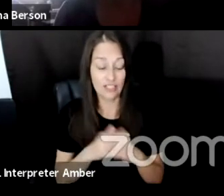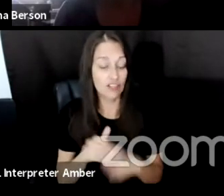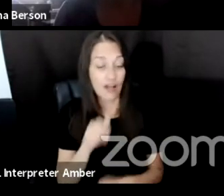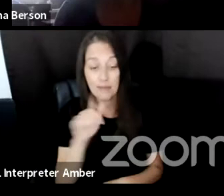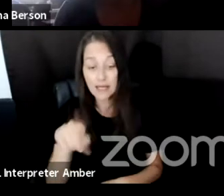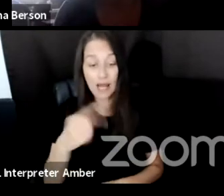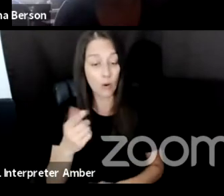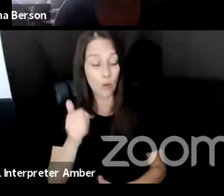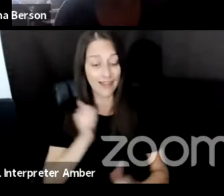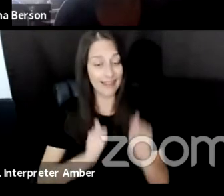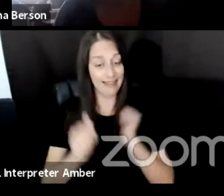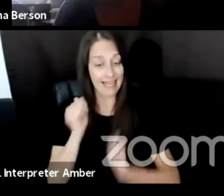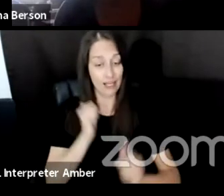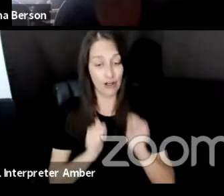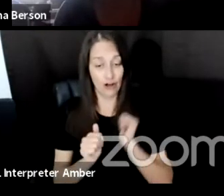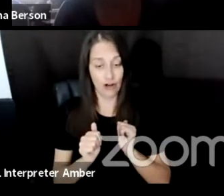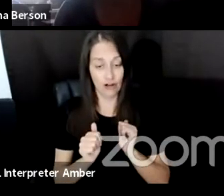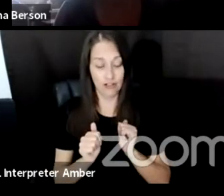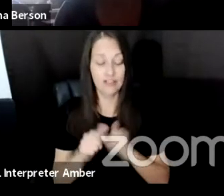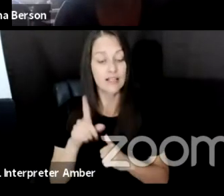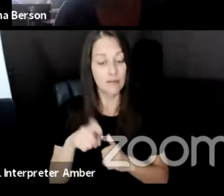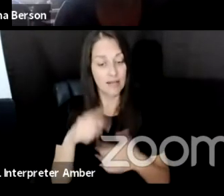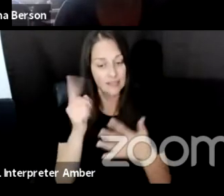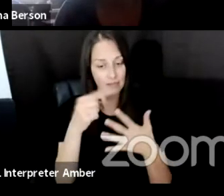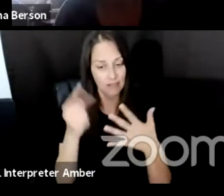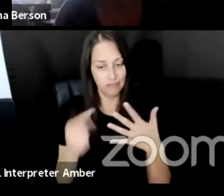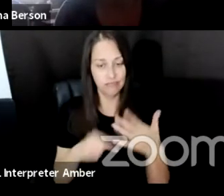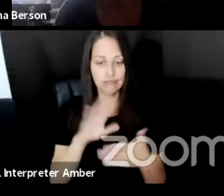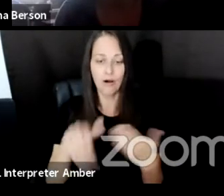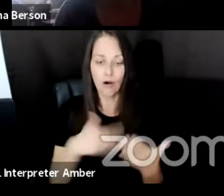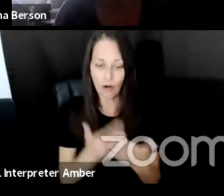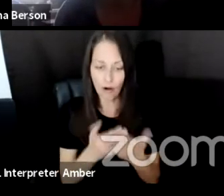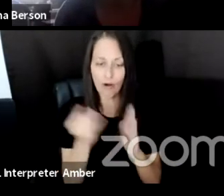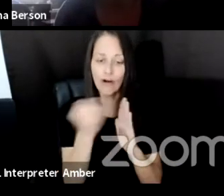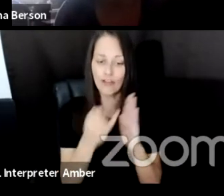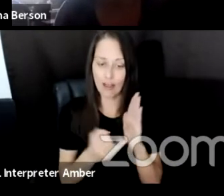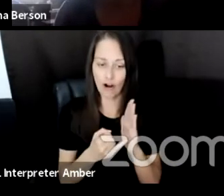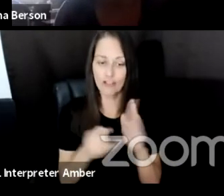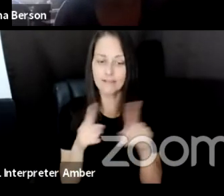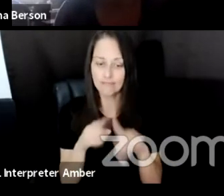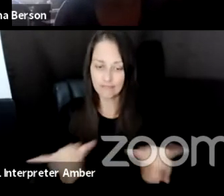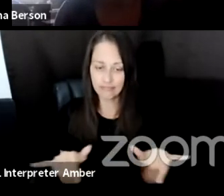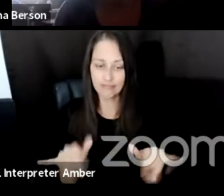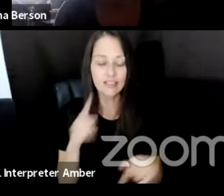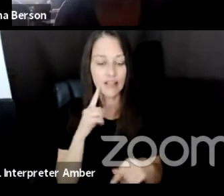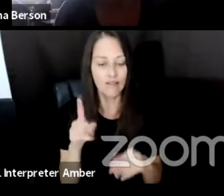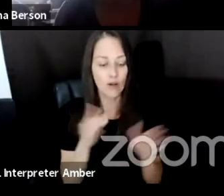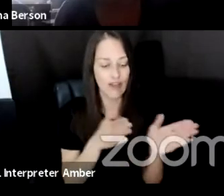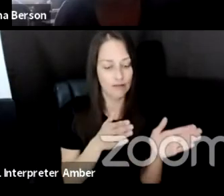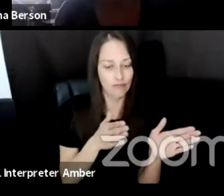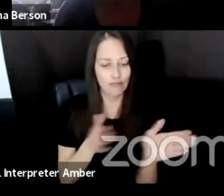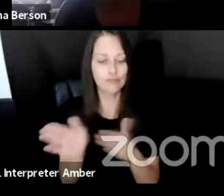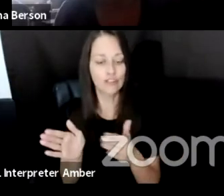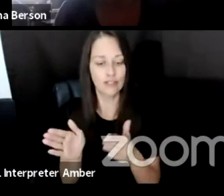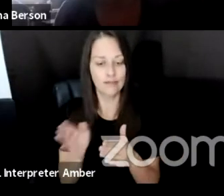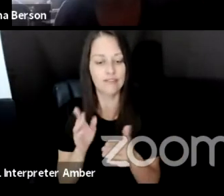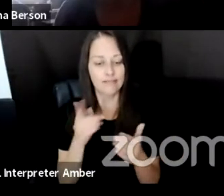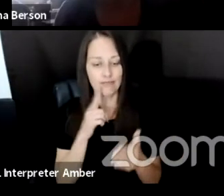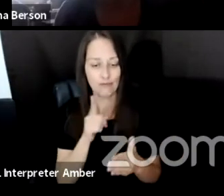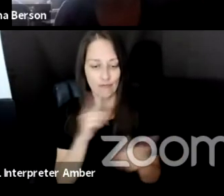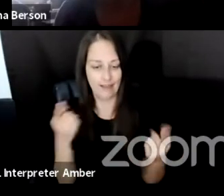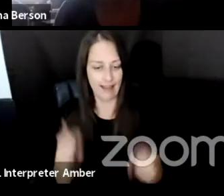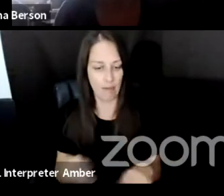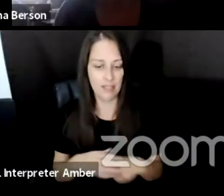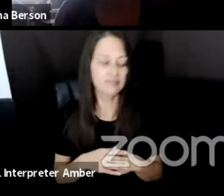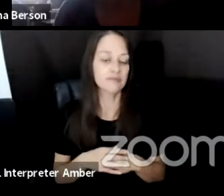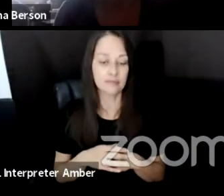has to be all the arts simultaneously in order for the ship to actually rise. And